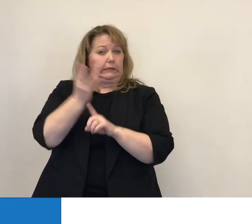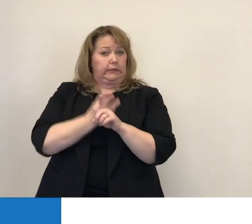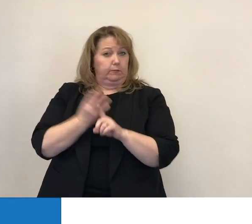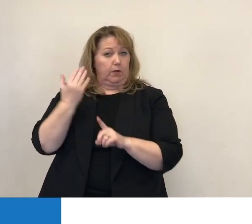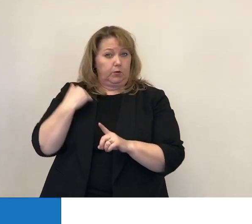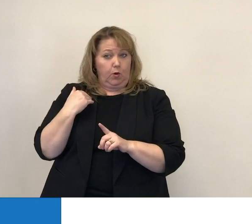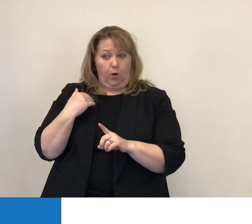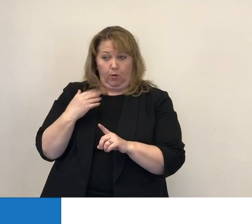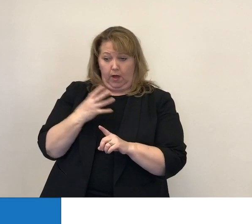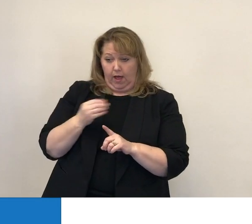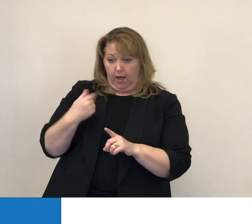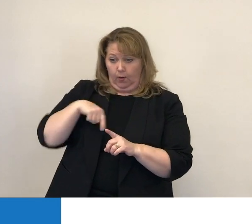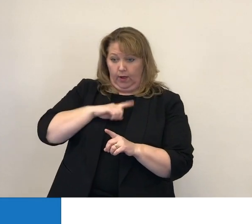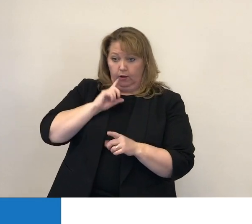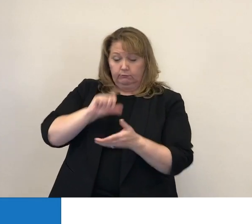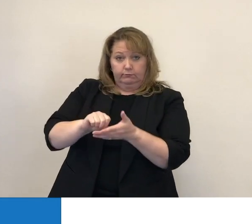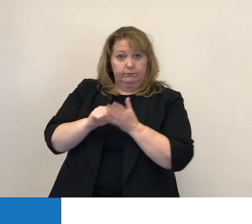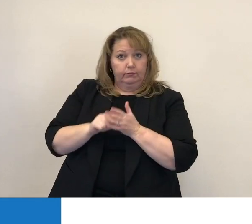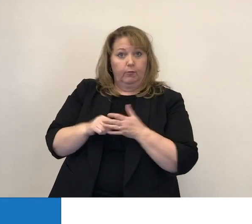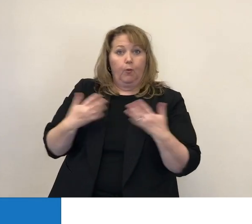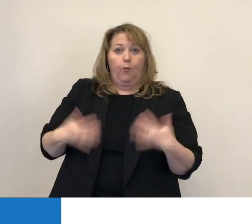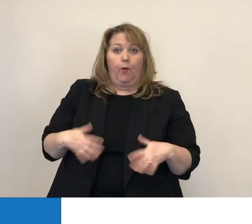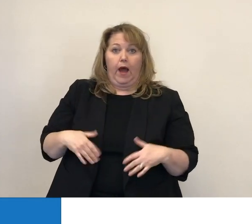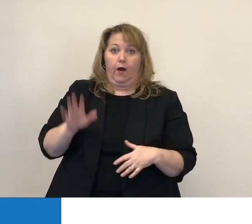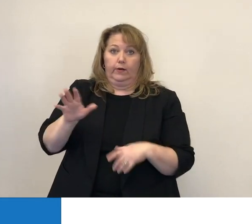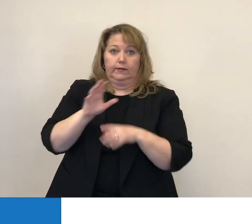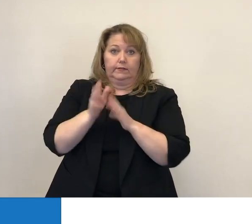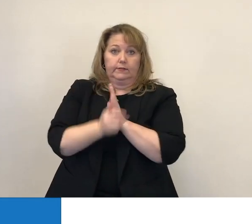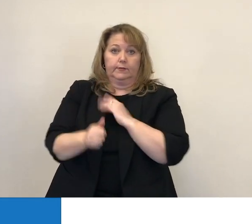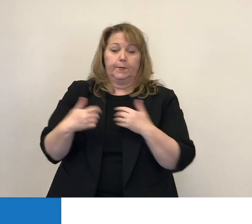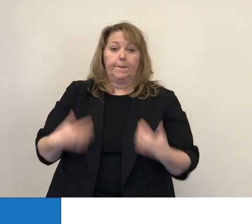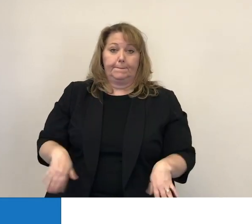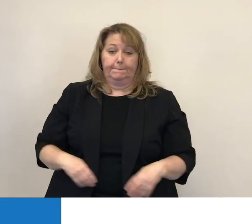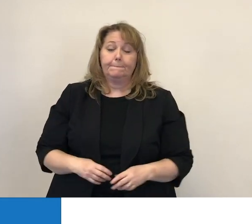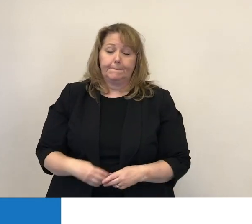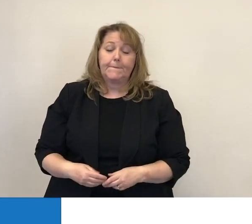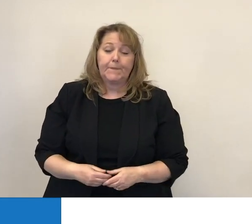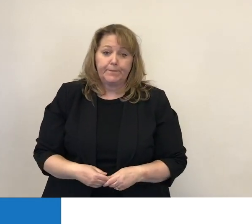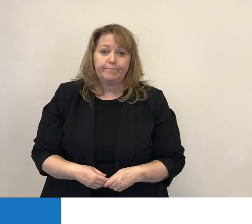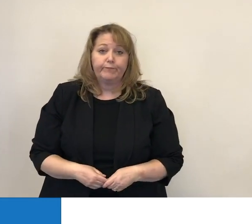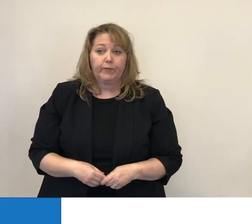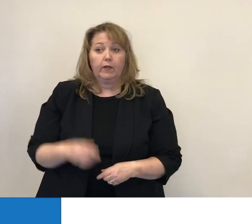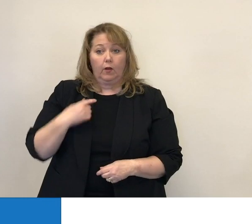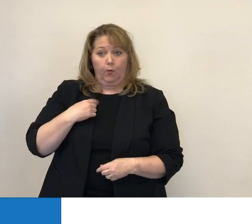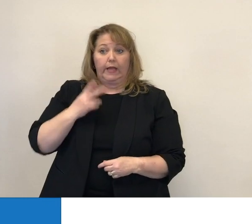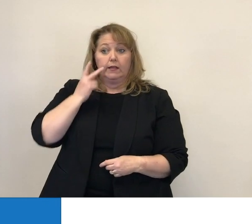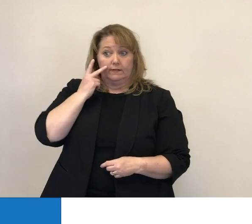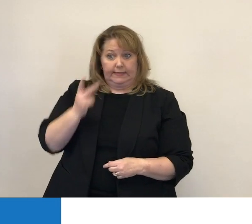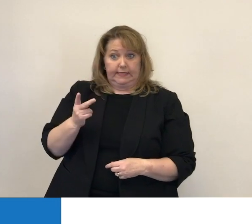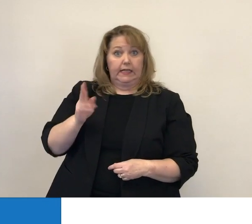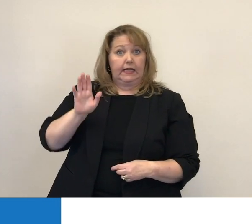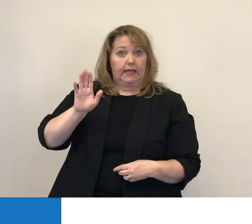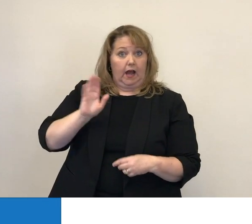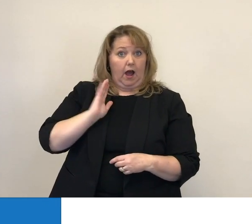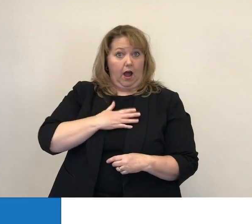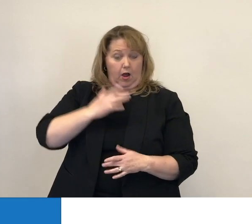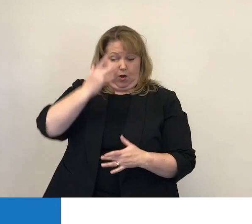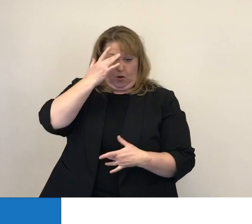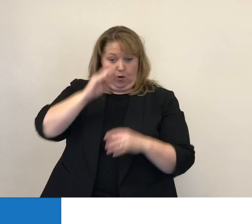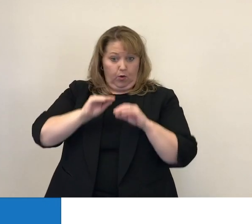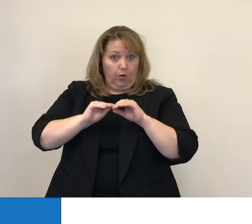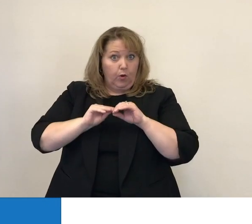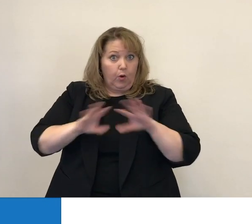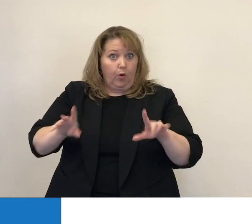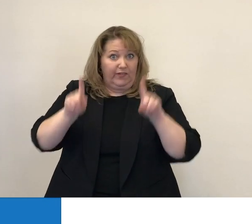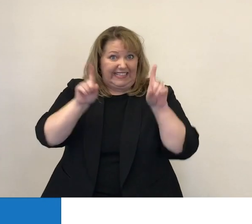shown himself to be a tremendous asset to our state. And that's great news because we know that increasing our COVID-19 testing